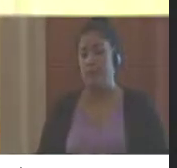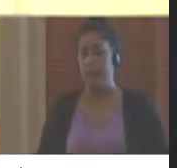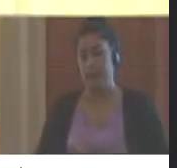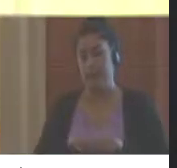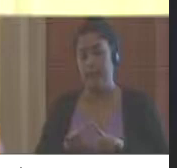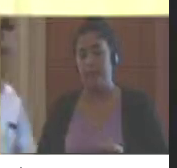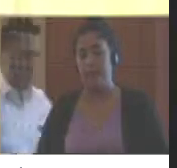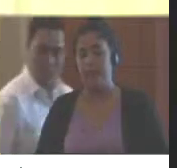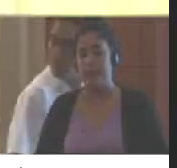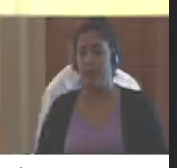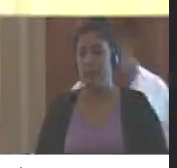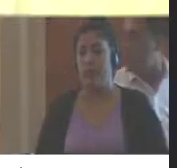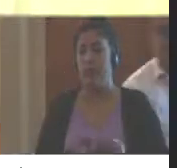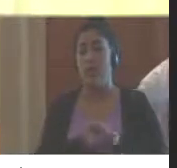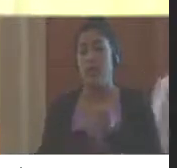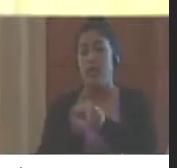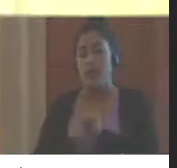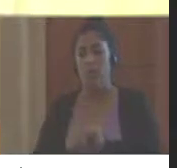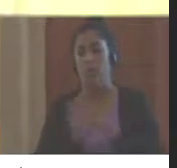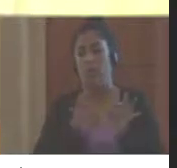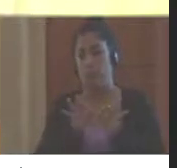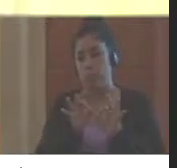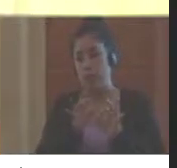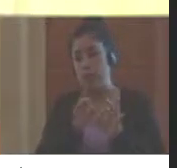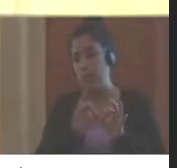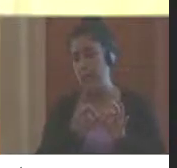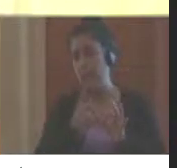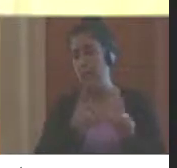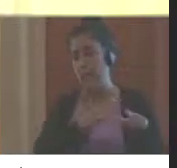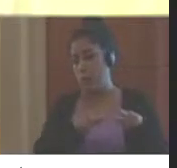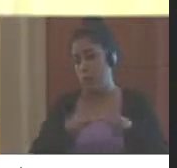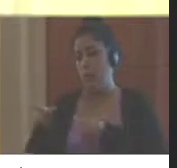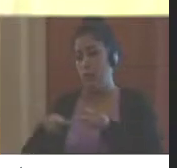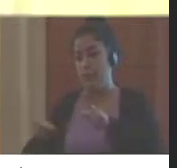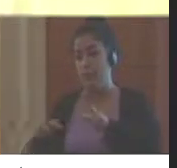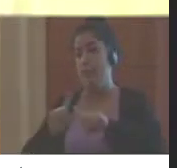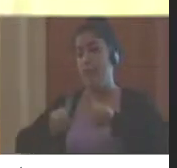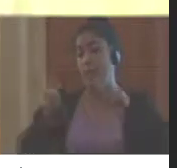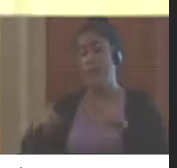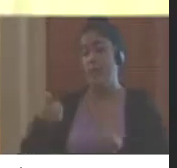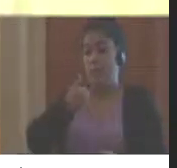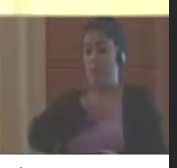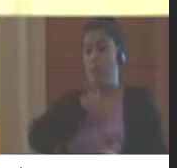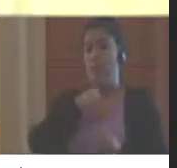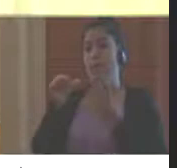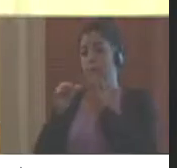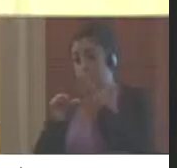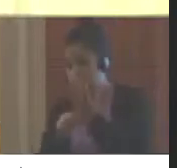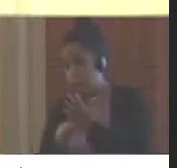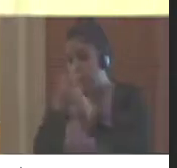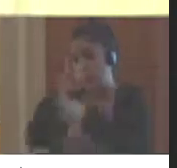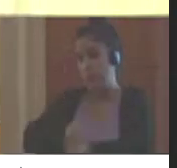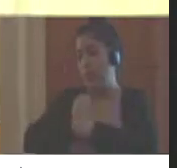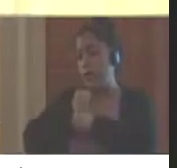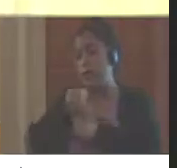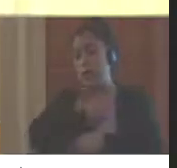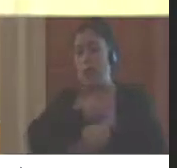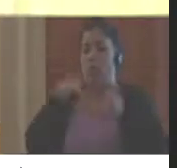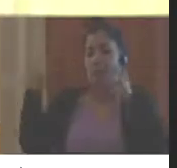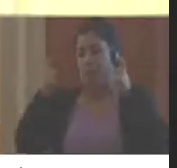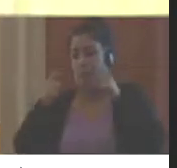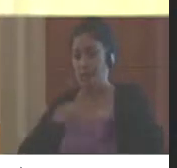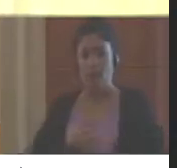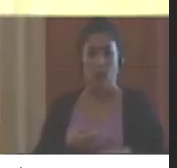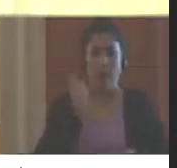this work. There is a regulatory framework in each jurisdiction, but this is not a competence of the security ministry, the area of